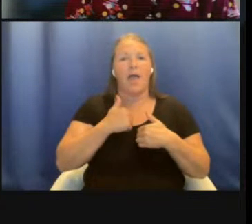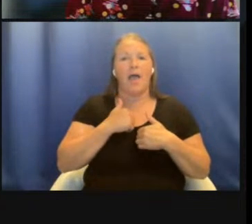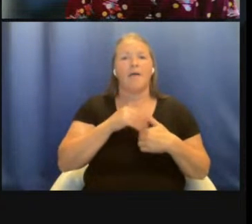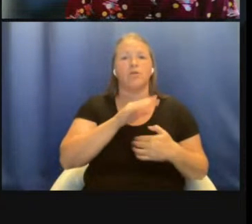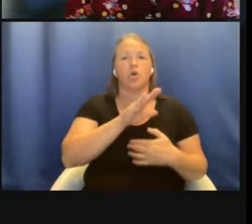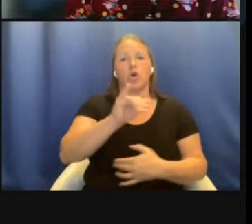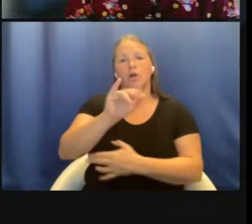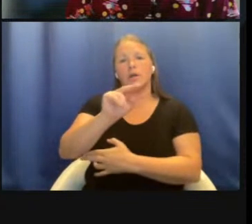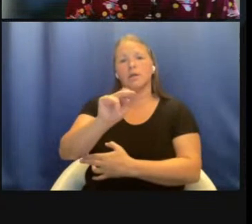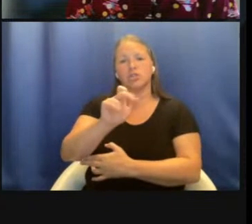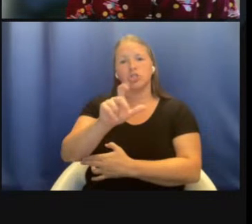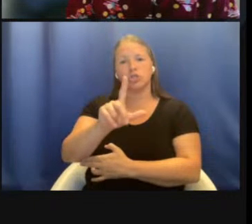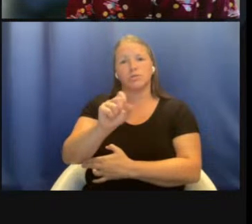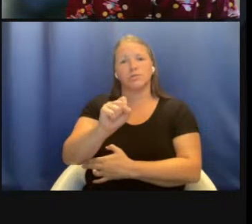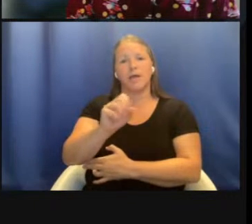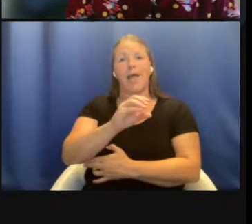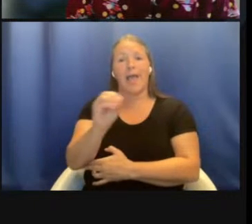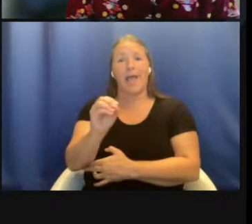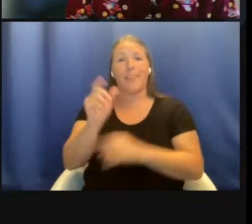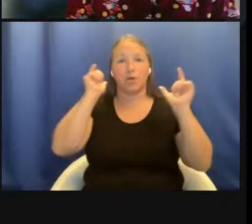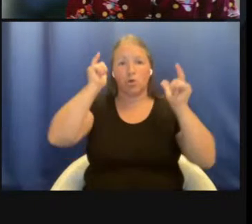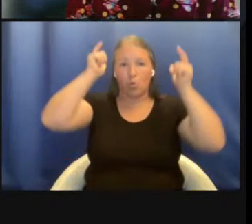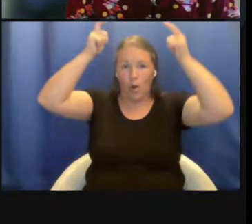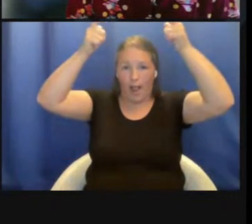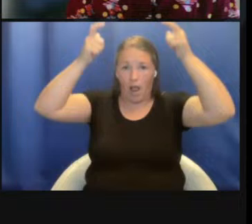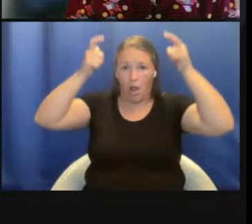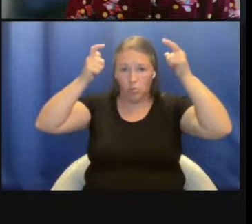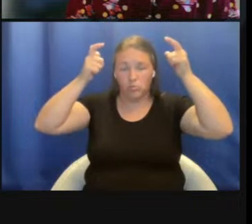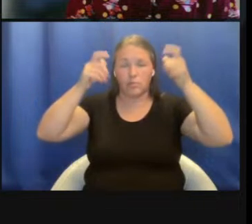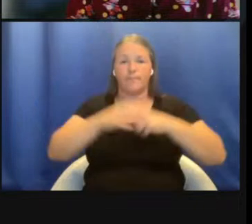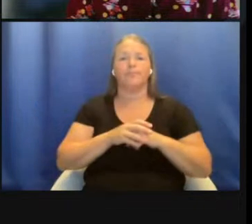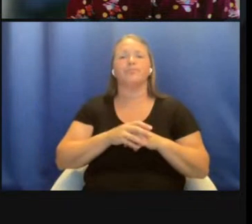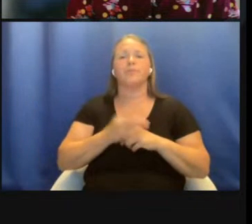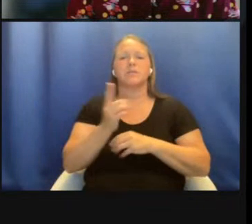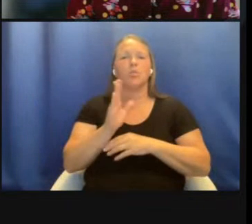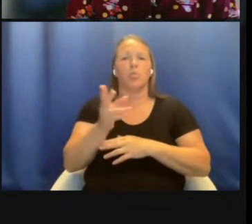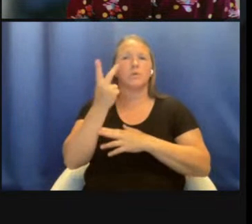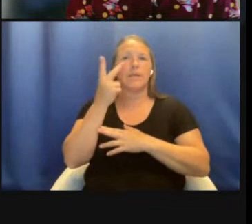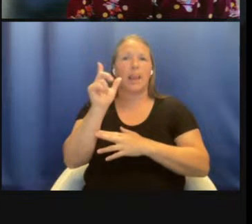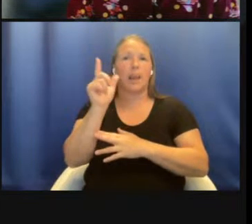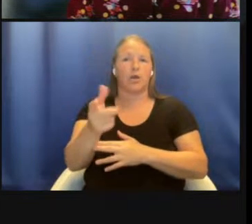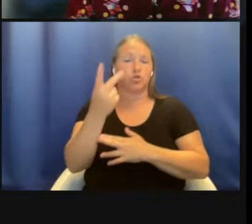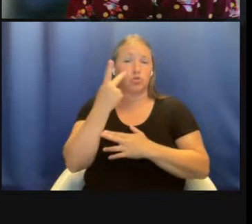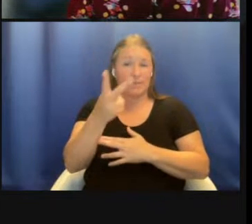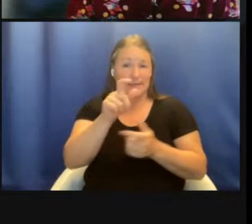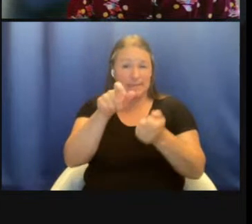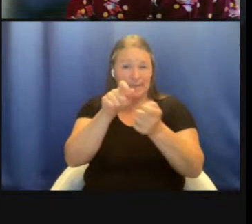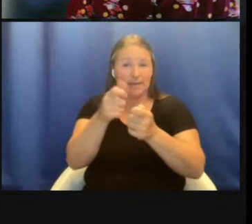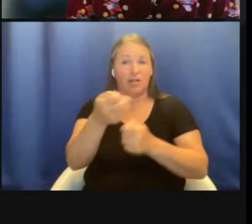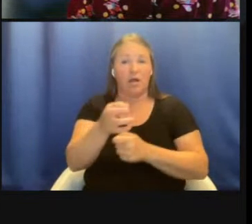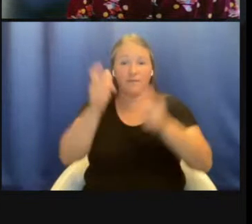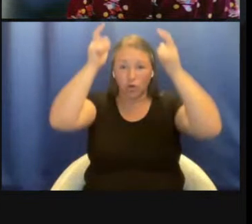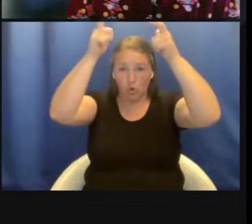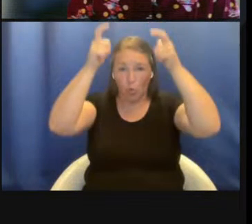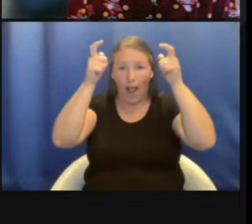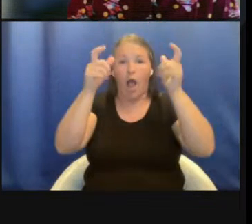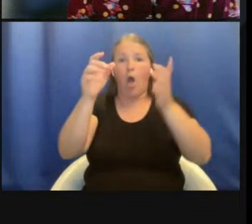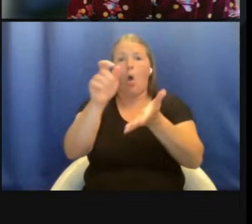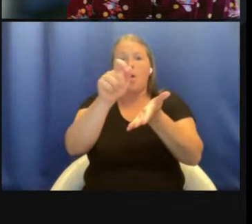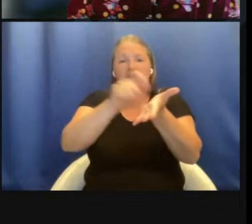later generations. The crown motif will be adopted. There's a detail of the crown on a perfume and smelling